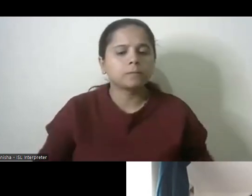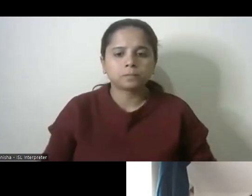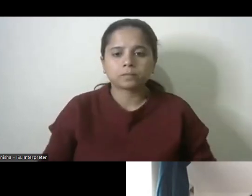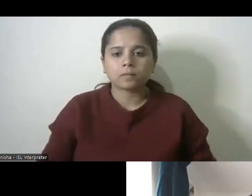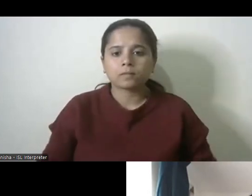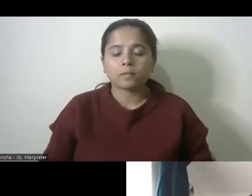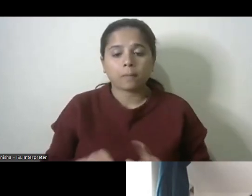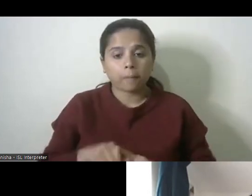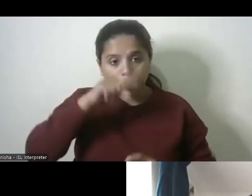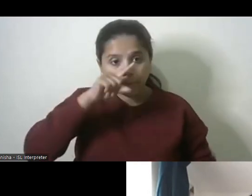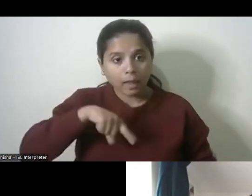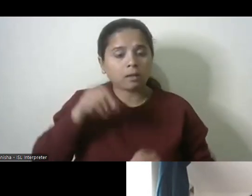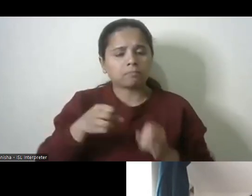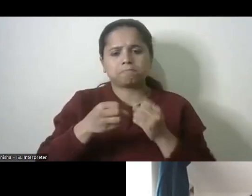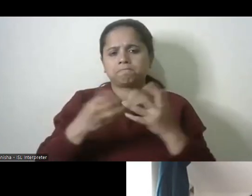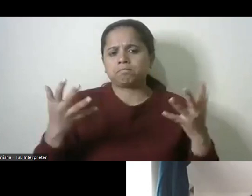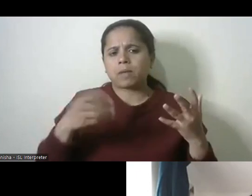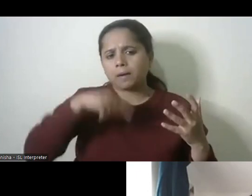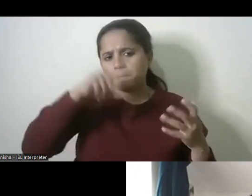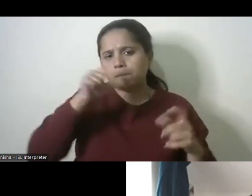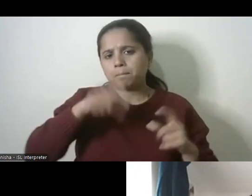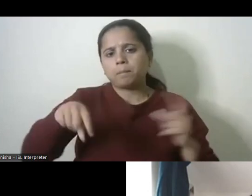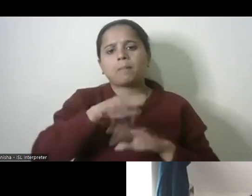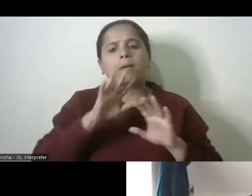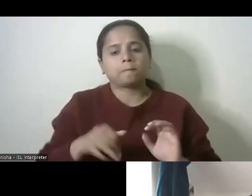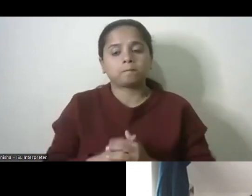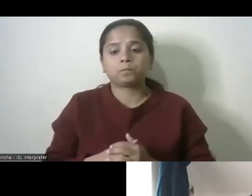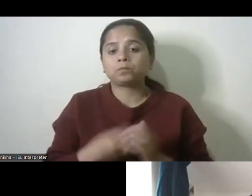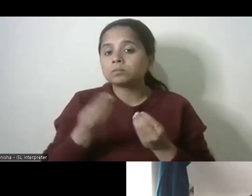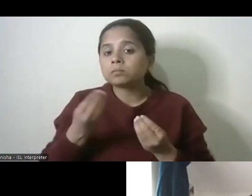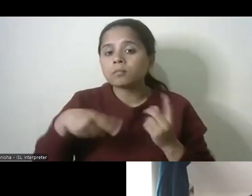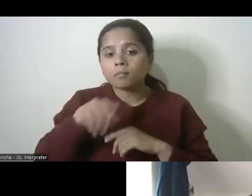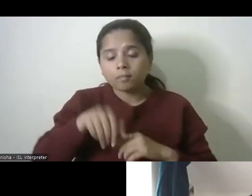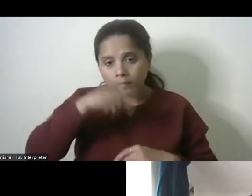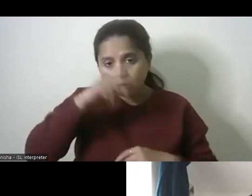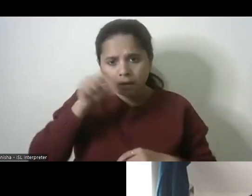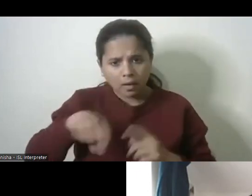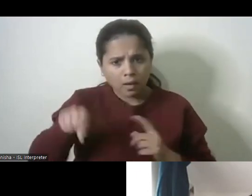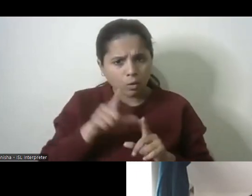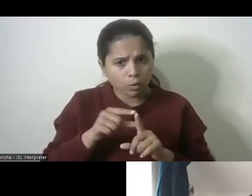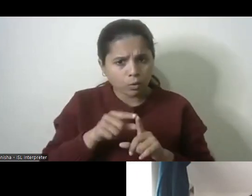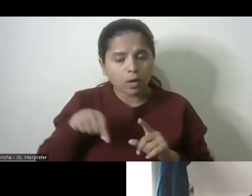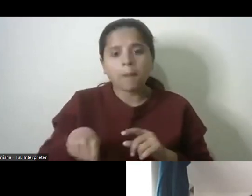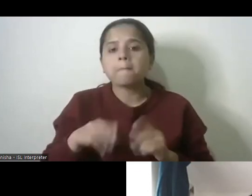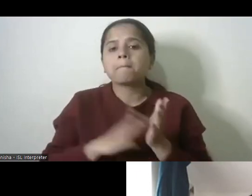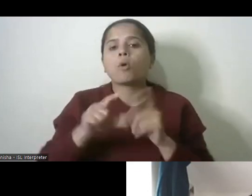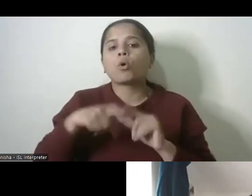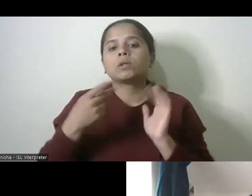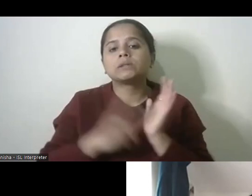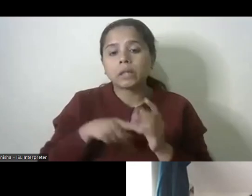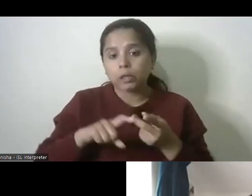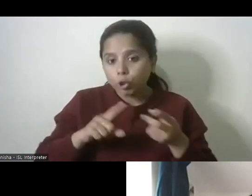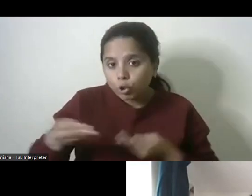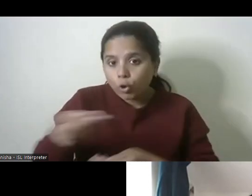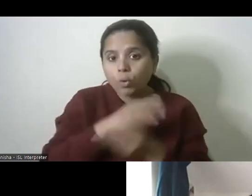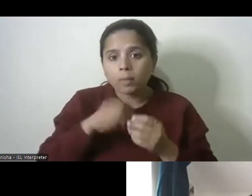unlike the Indian majority of the Indian mainland. There have been claims that India cannot become a modern economic powerhouse